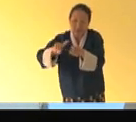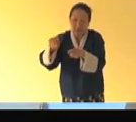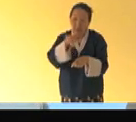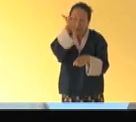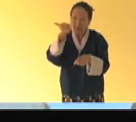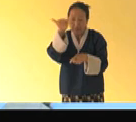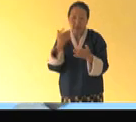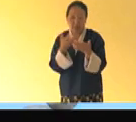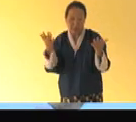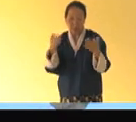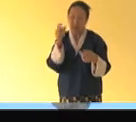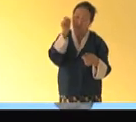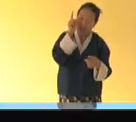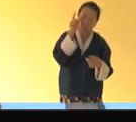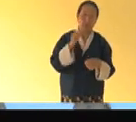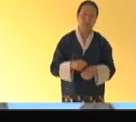their growth mula.